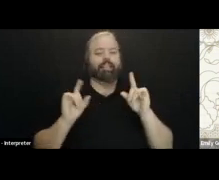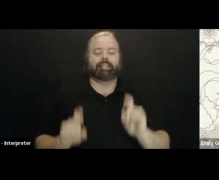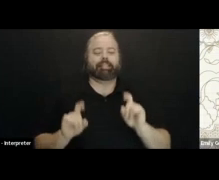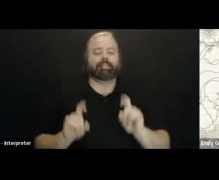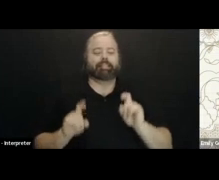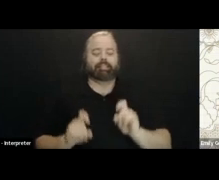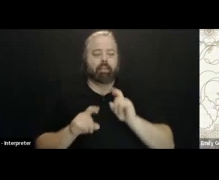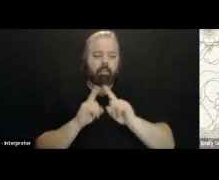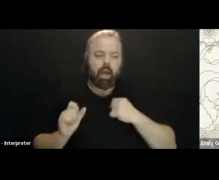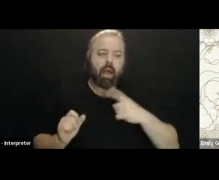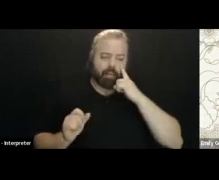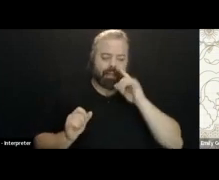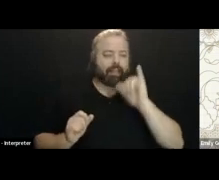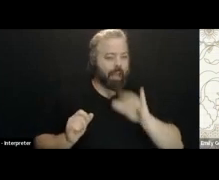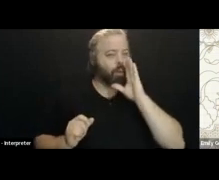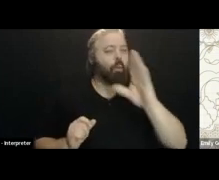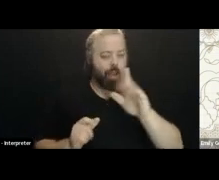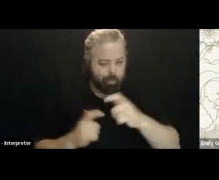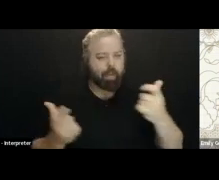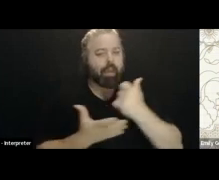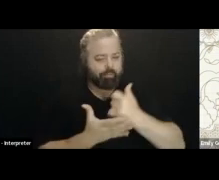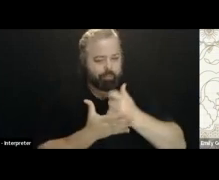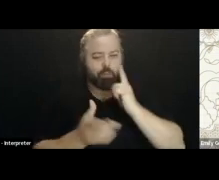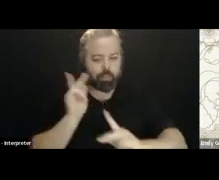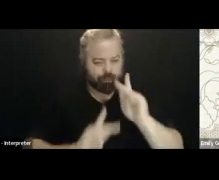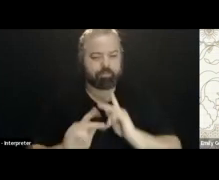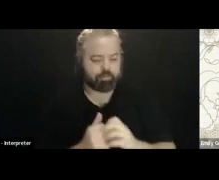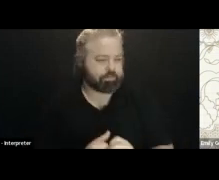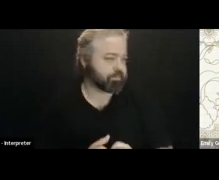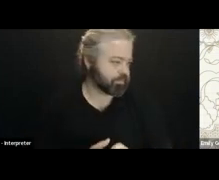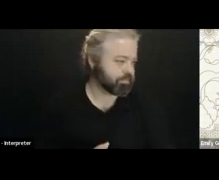it's going to be very, very handy for people.